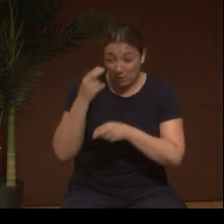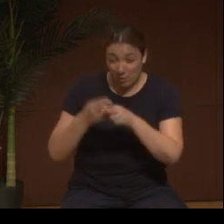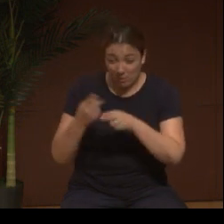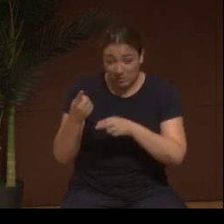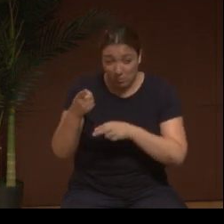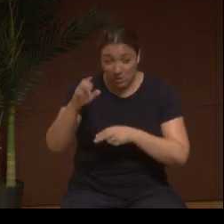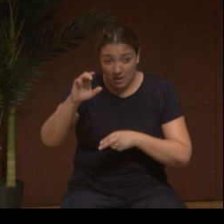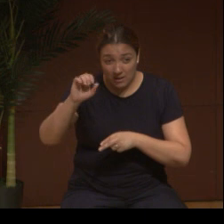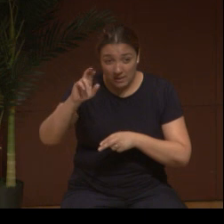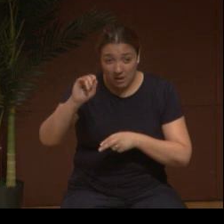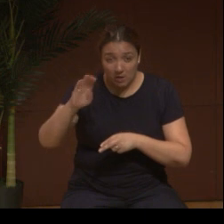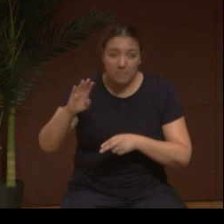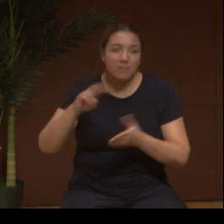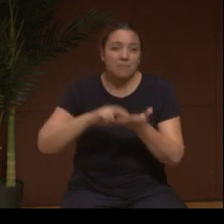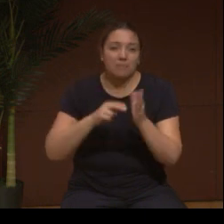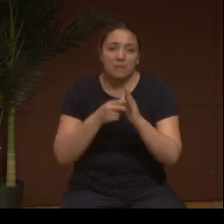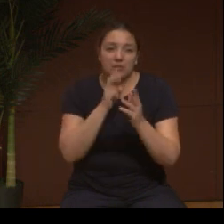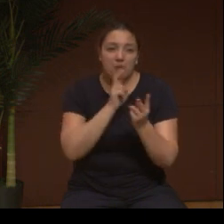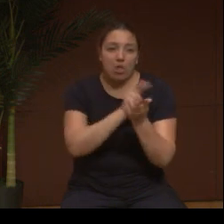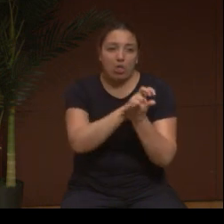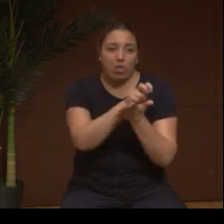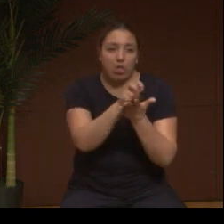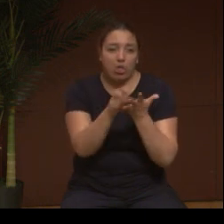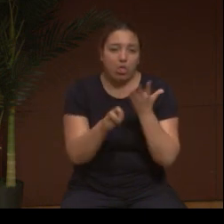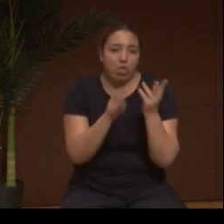you're calling them promiscuous, basically. Okay?